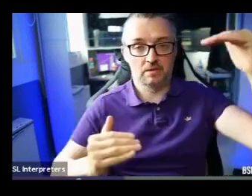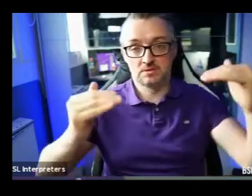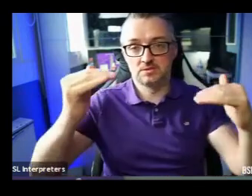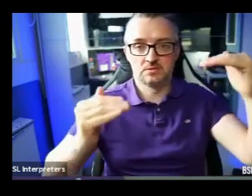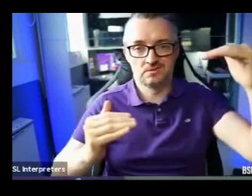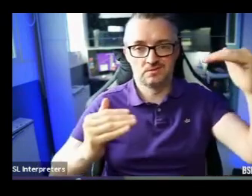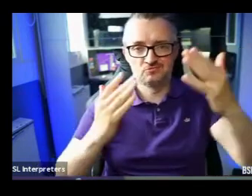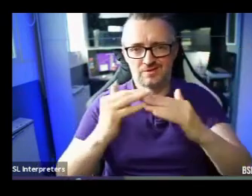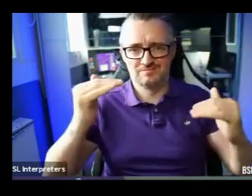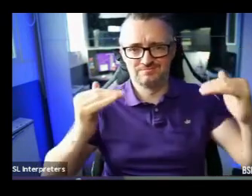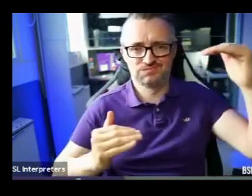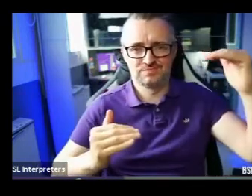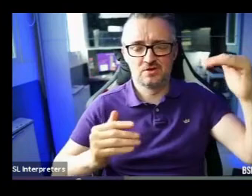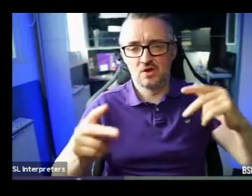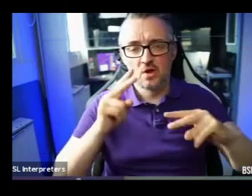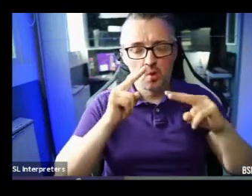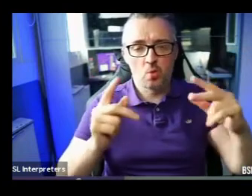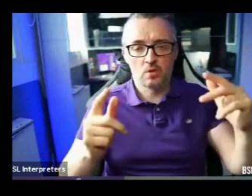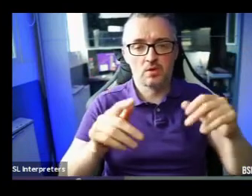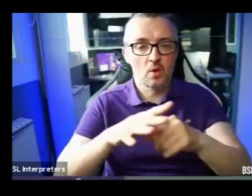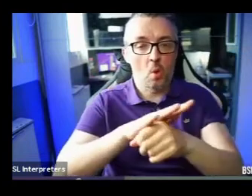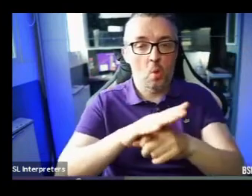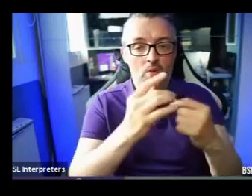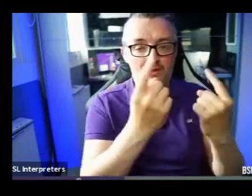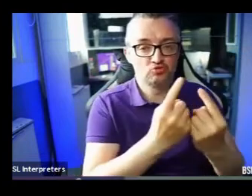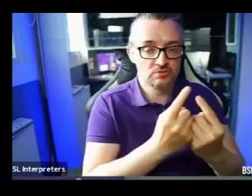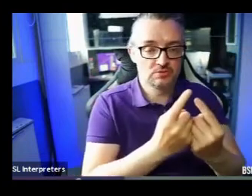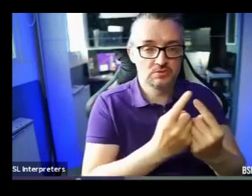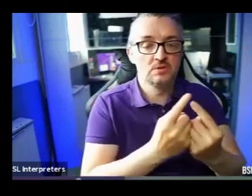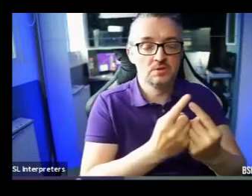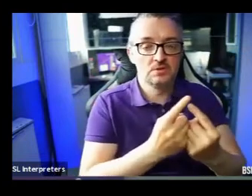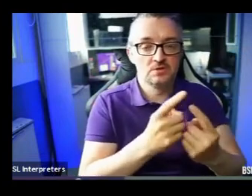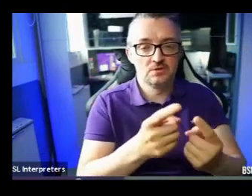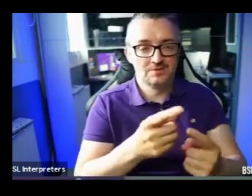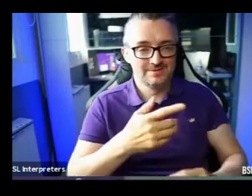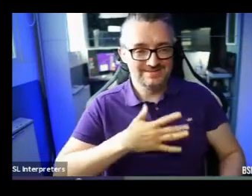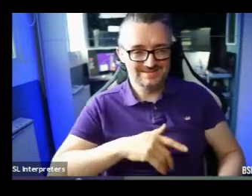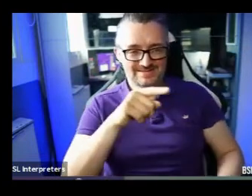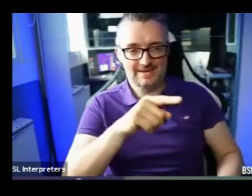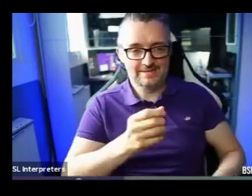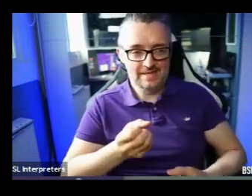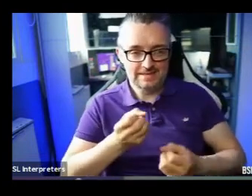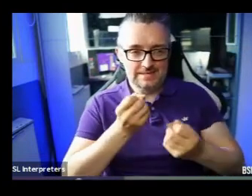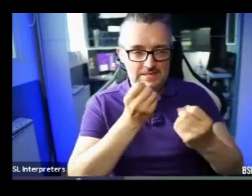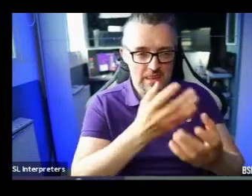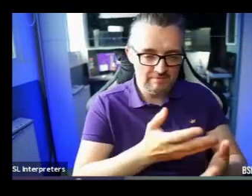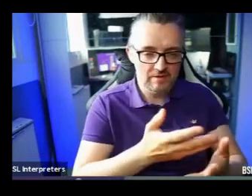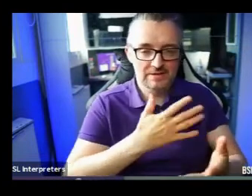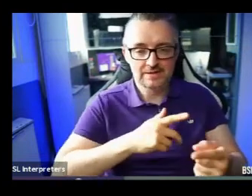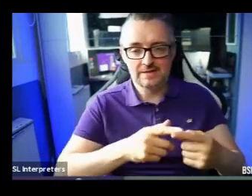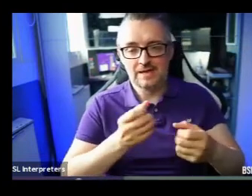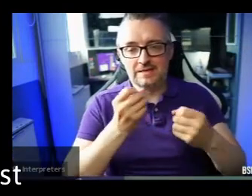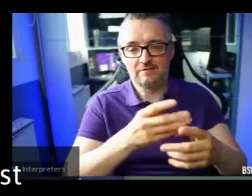scales are very much imbalanced, because when you look at the local issues, things you really need delivered to give you